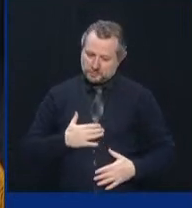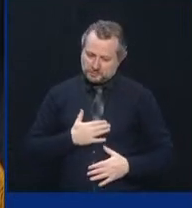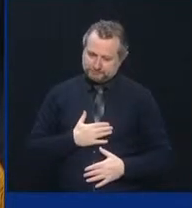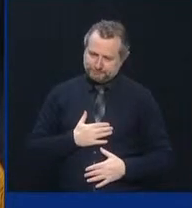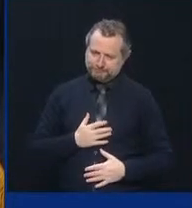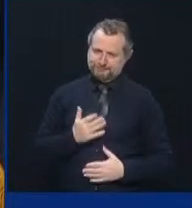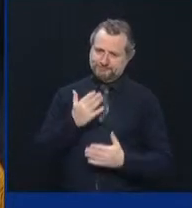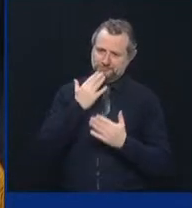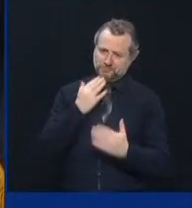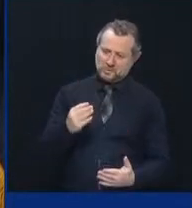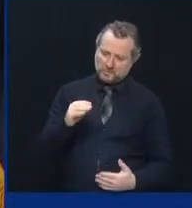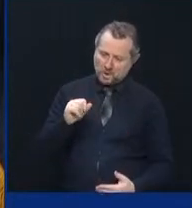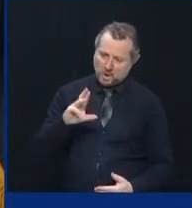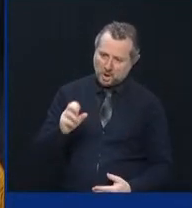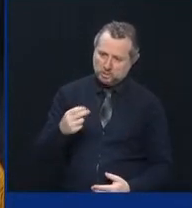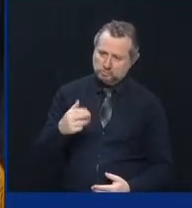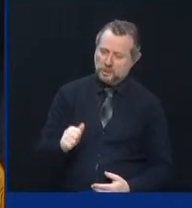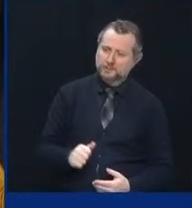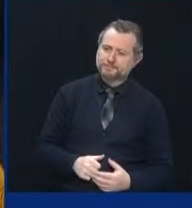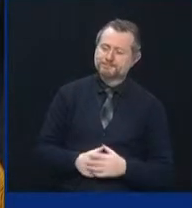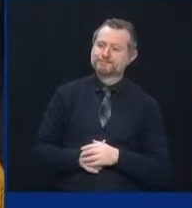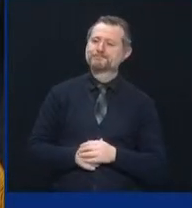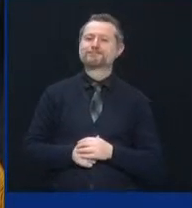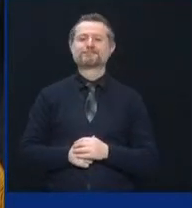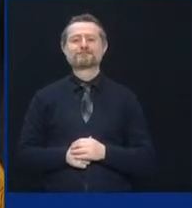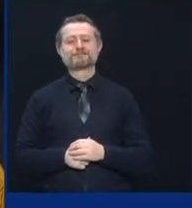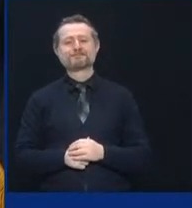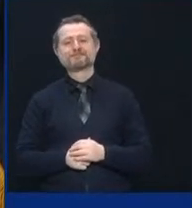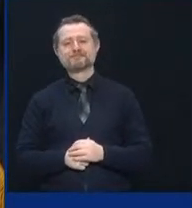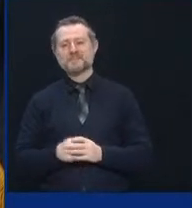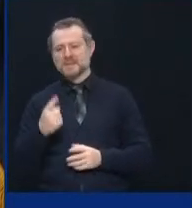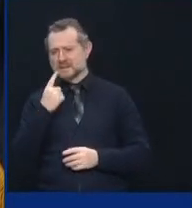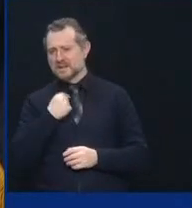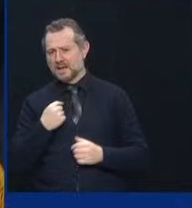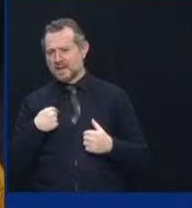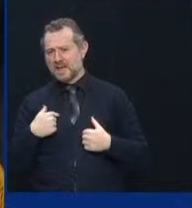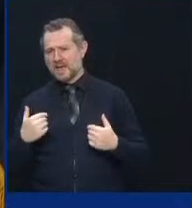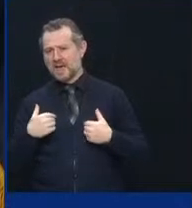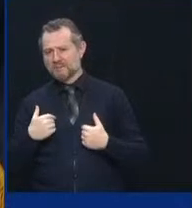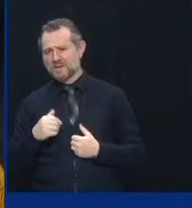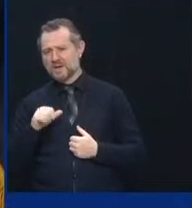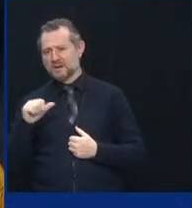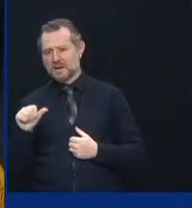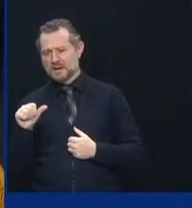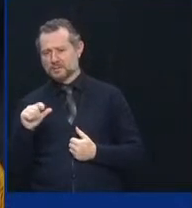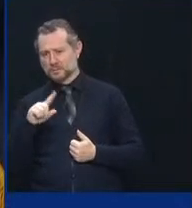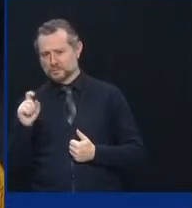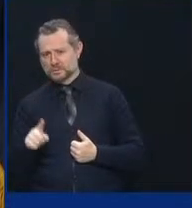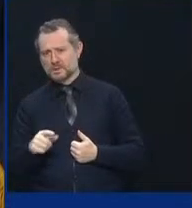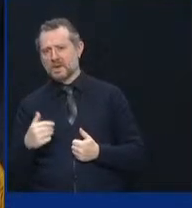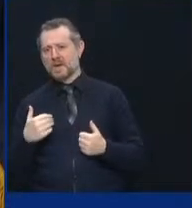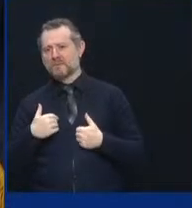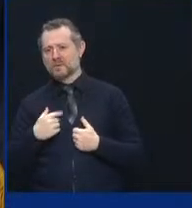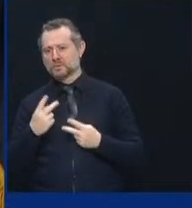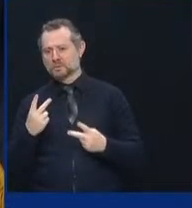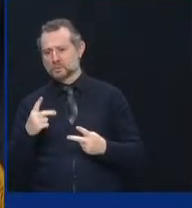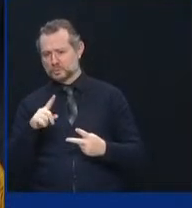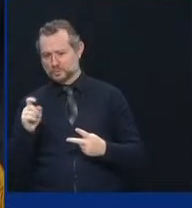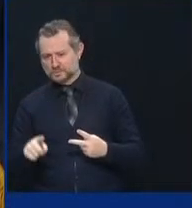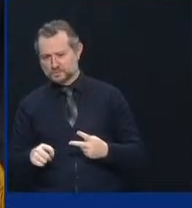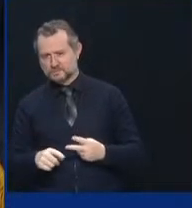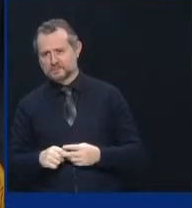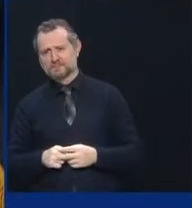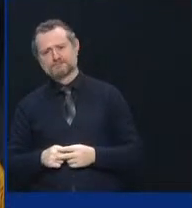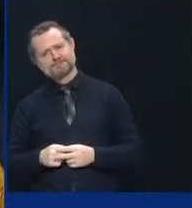First, when you say I have a question, and then you say I have two questions, I would just question your